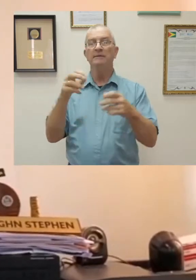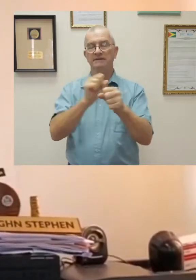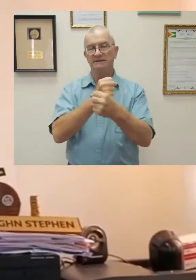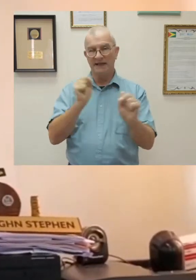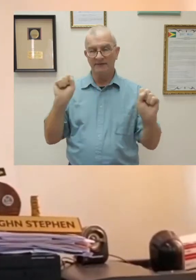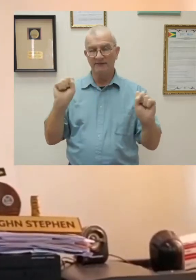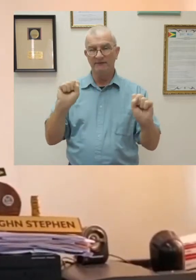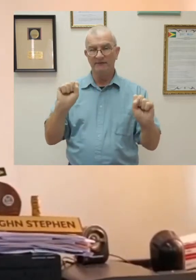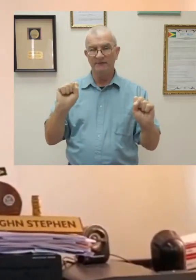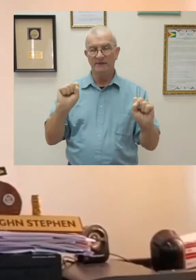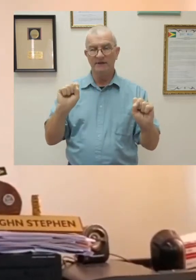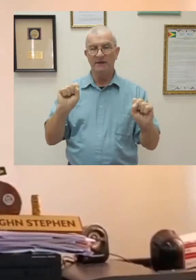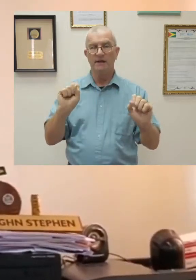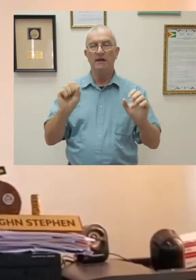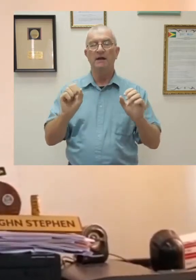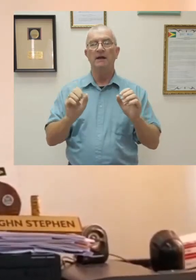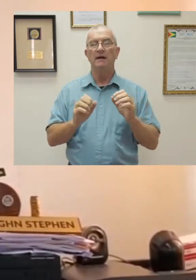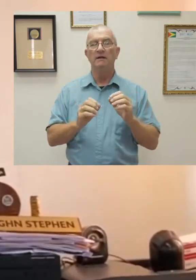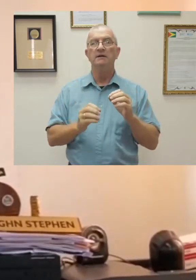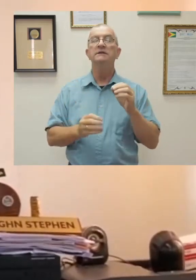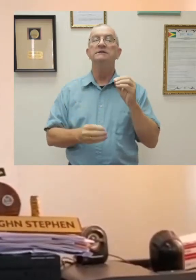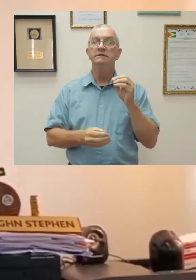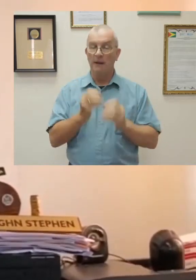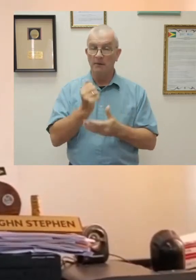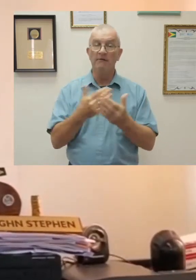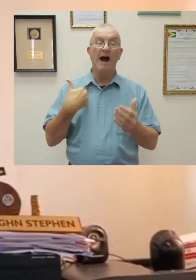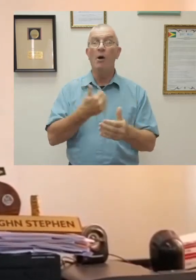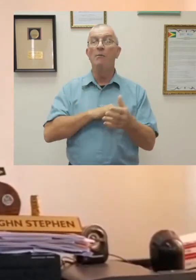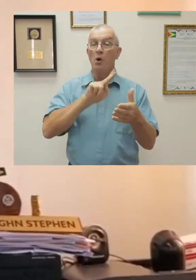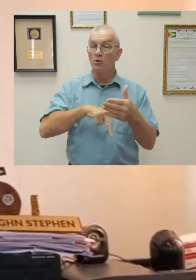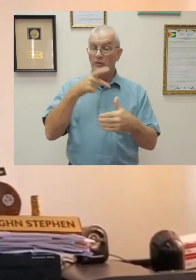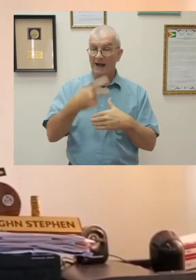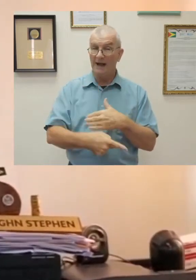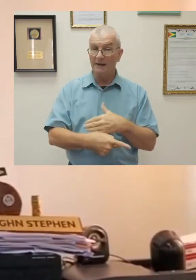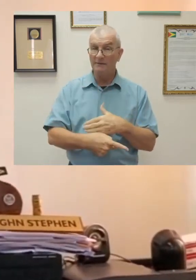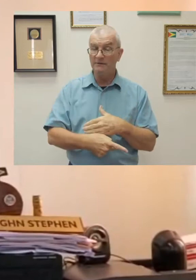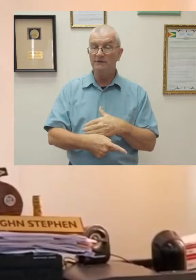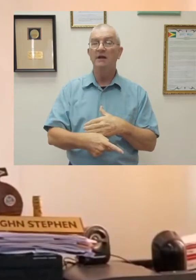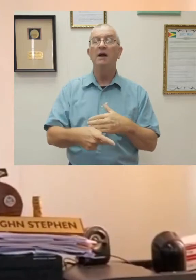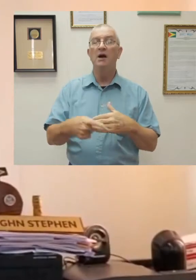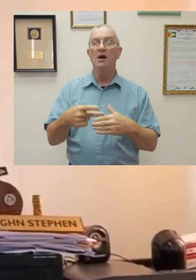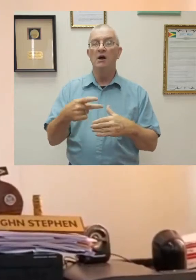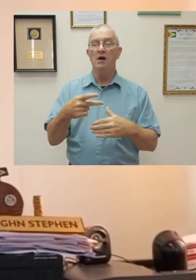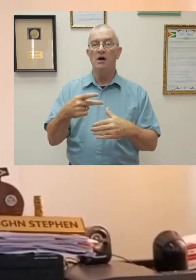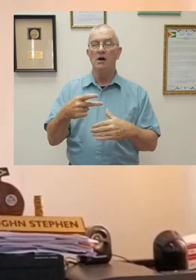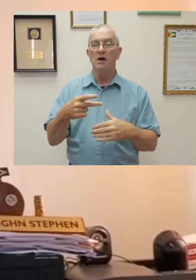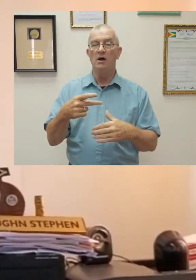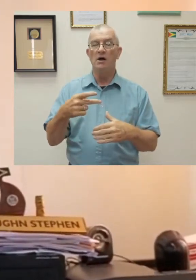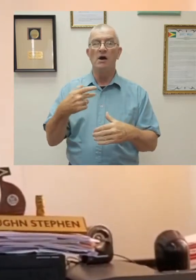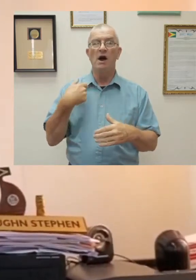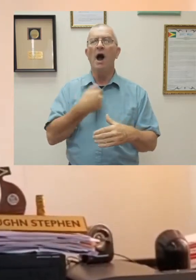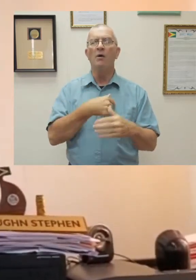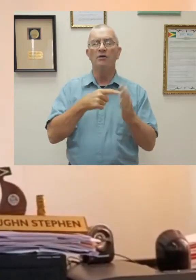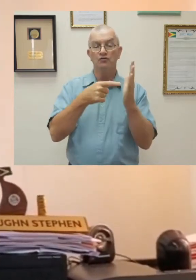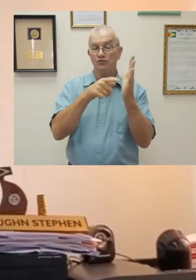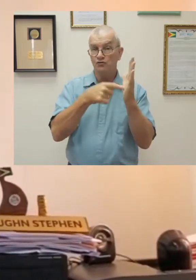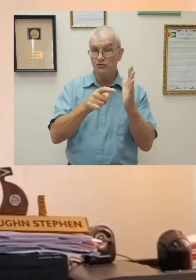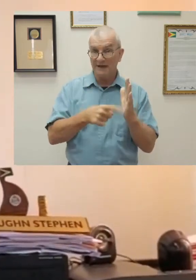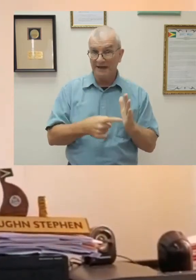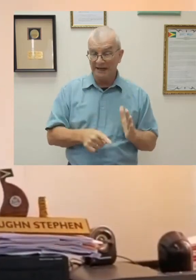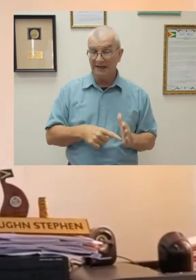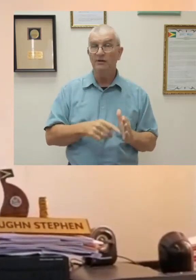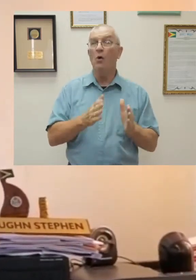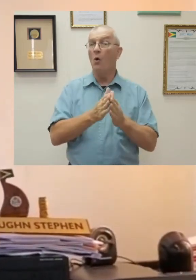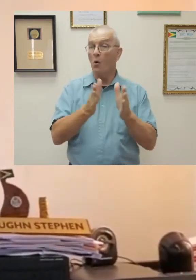safe. A number of our programs implemented thus far are: 1, screening at all our health facilities across the